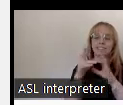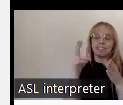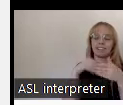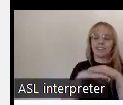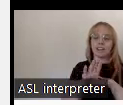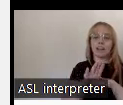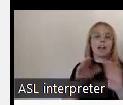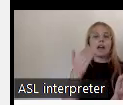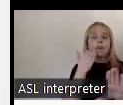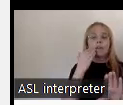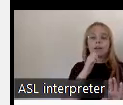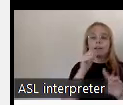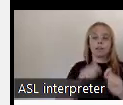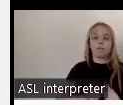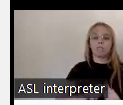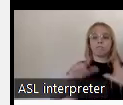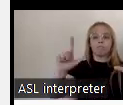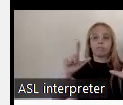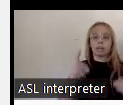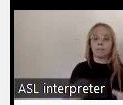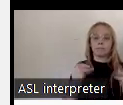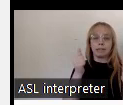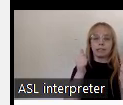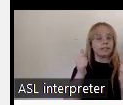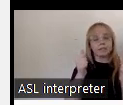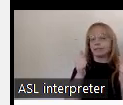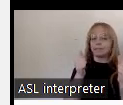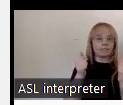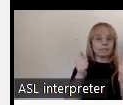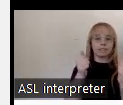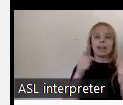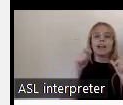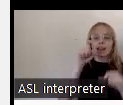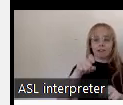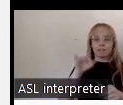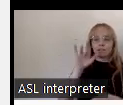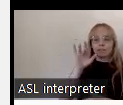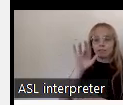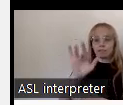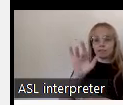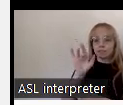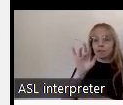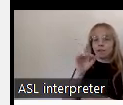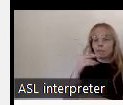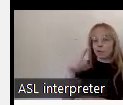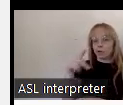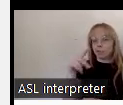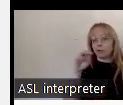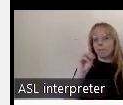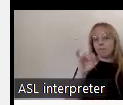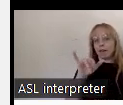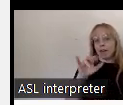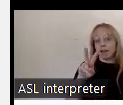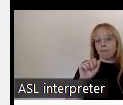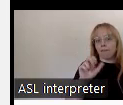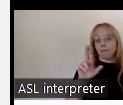doesn't launch the vault immediately. I need to actually click into my vault. And when I click into